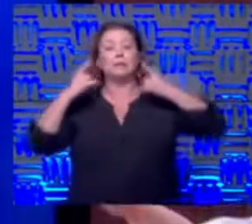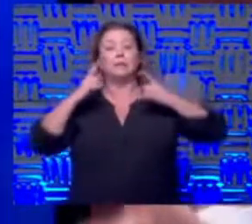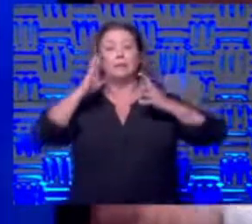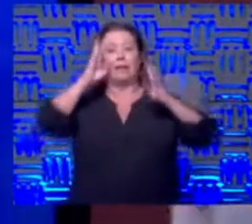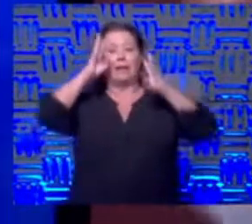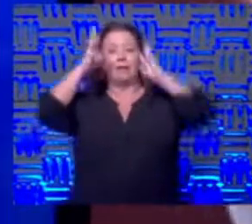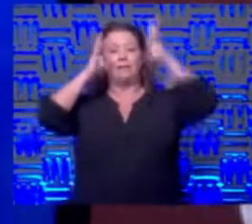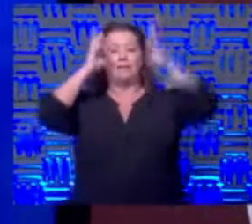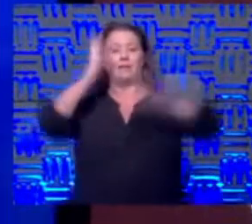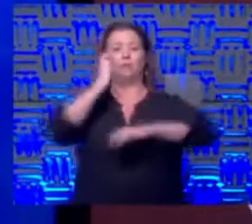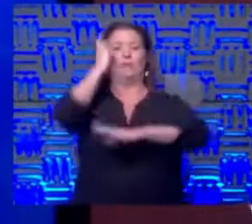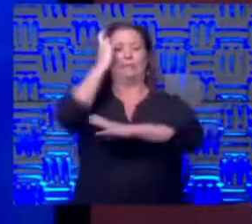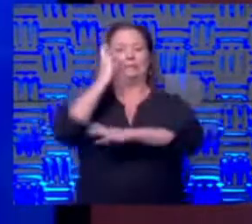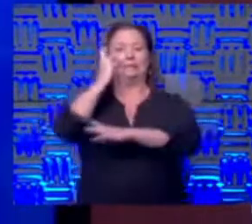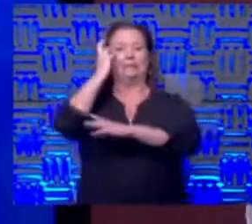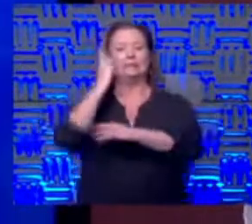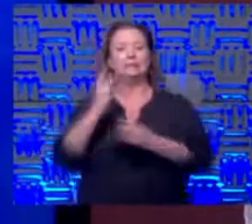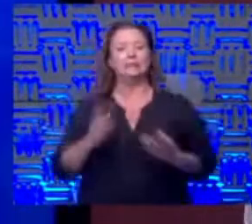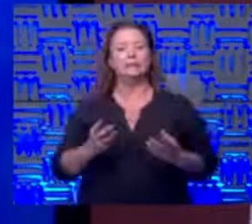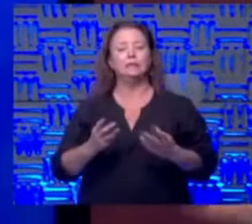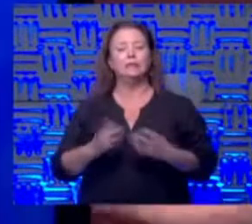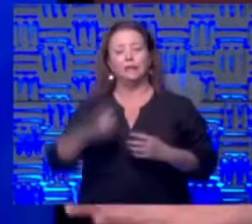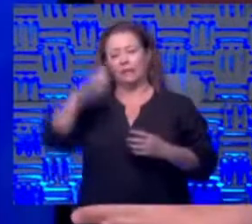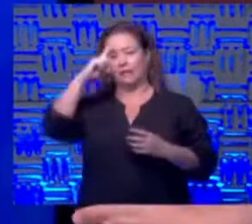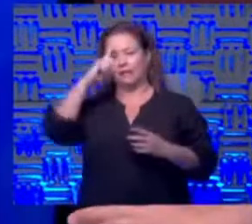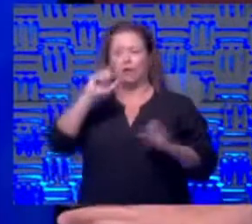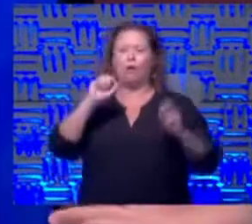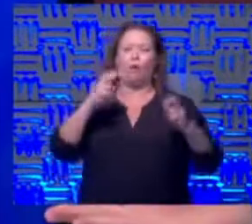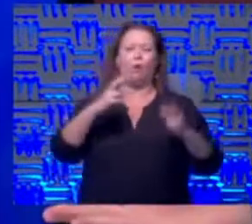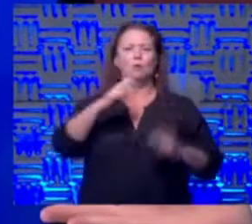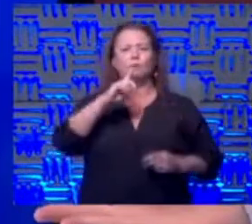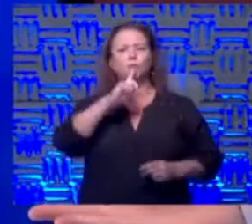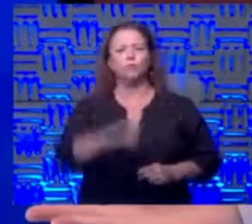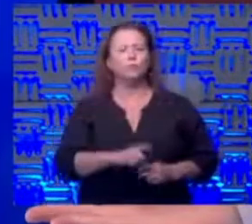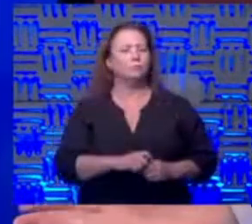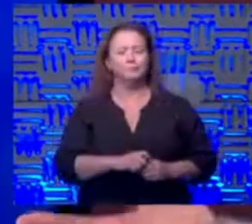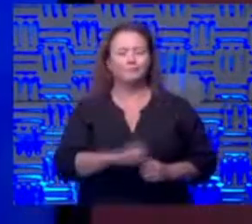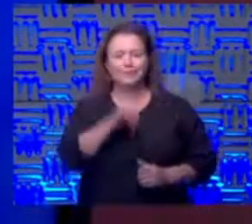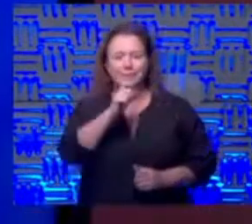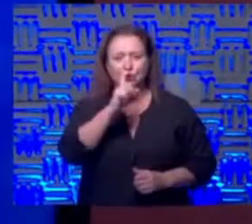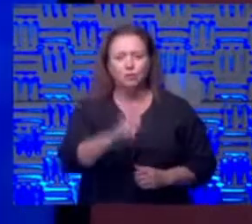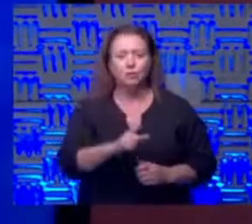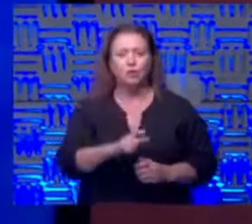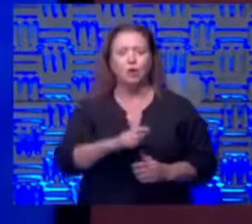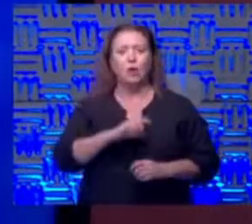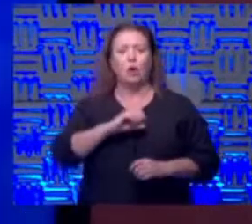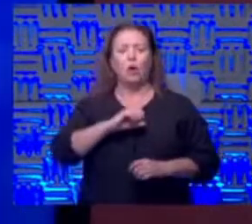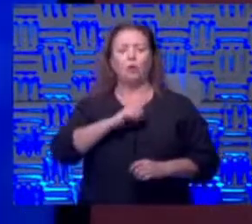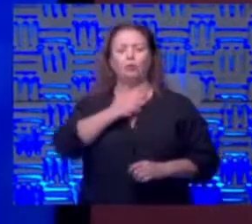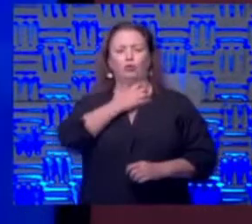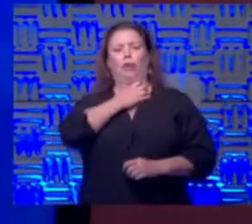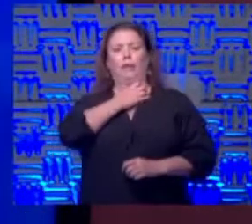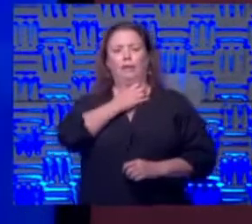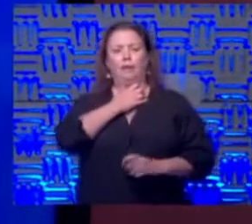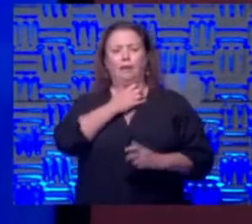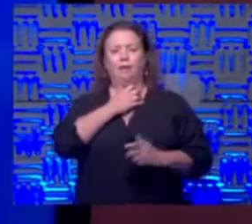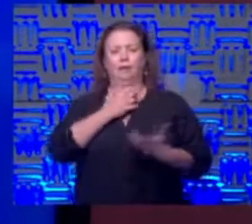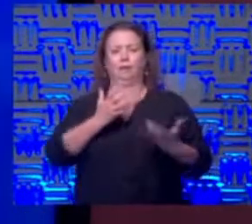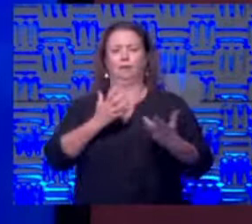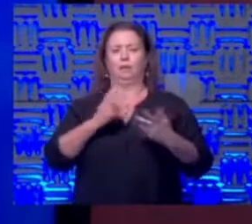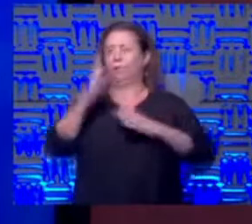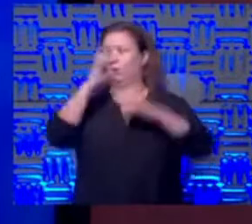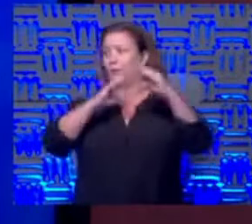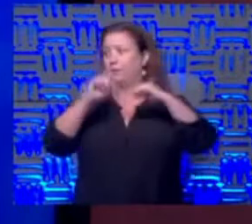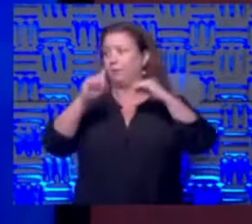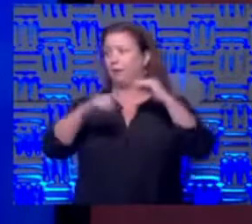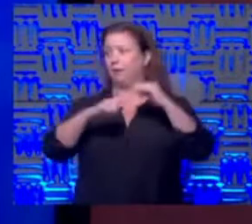invent reasons to not Yep. do it, and then 100%. they think, oh, see, this is true. It's like, no, that's not true. Yeah. Or a choking hazard too. They worry Yeah, about it being absolutely. a choking Yeah, well, I